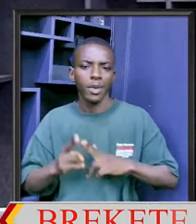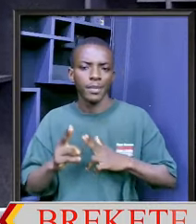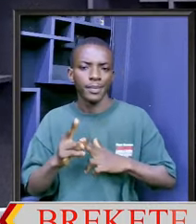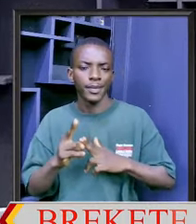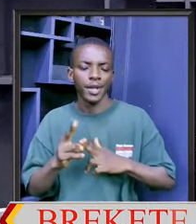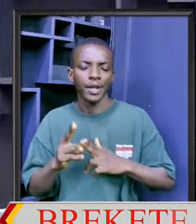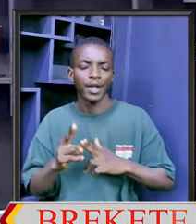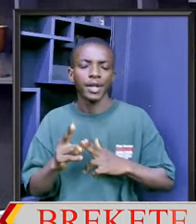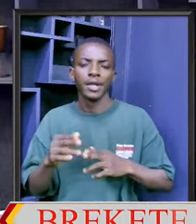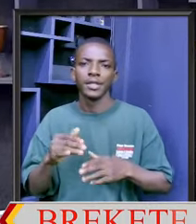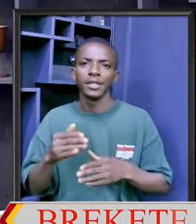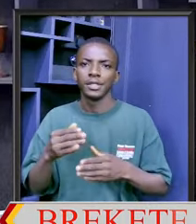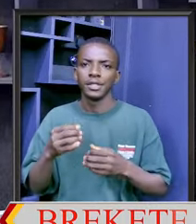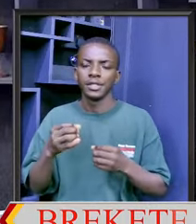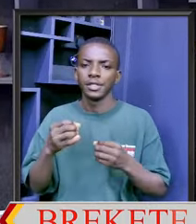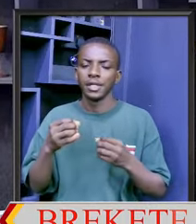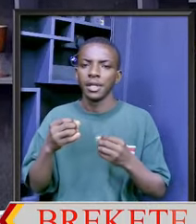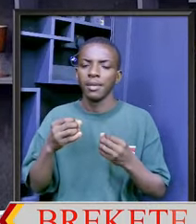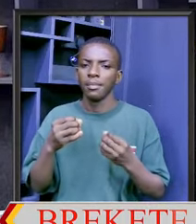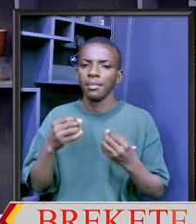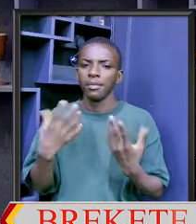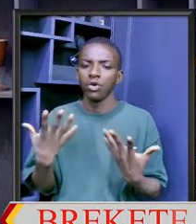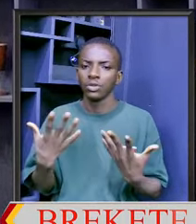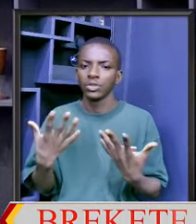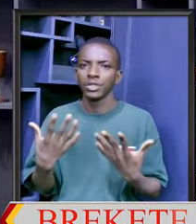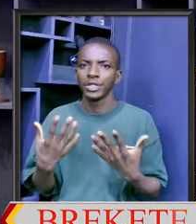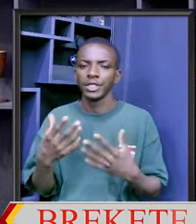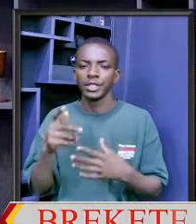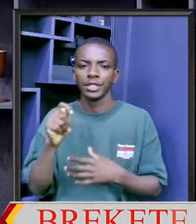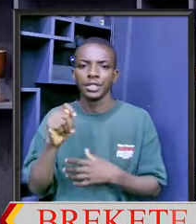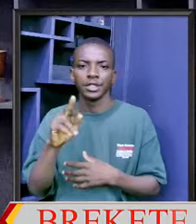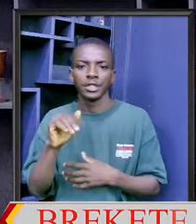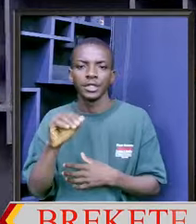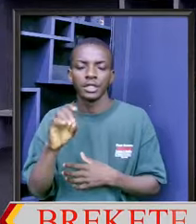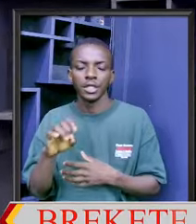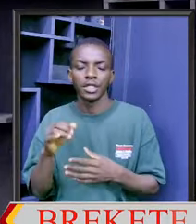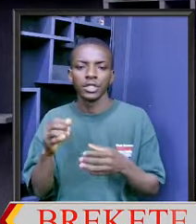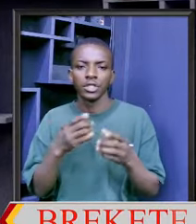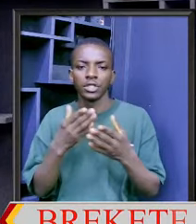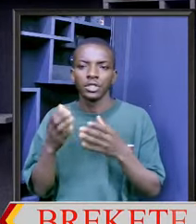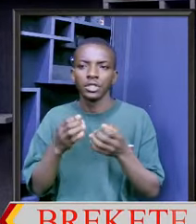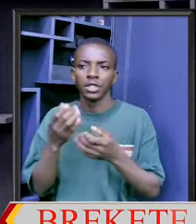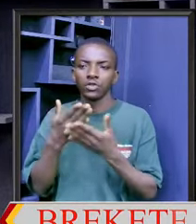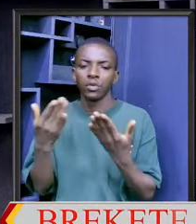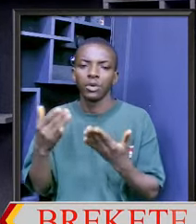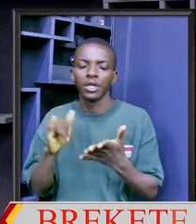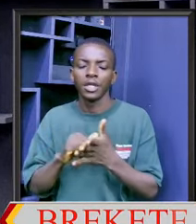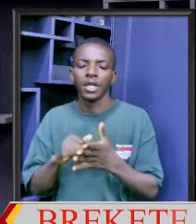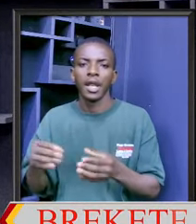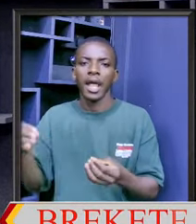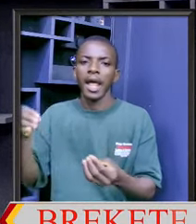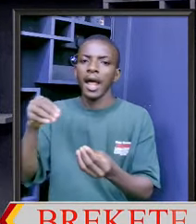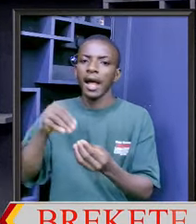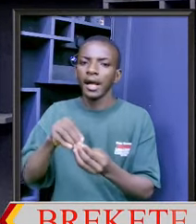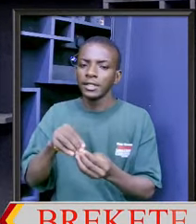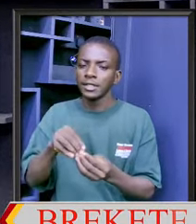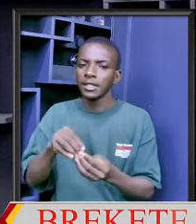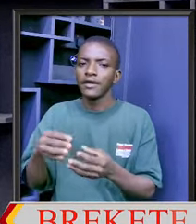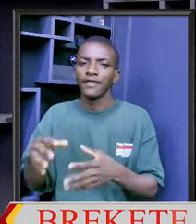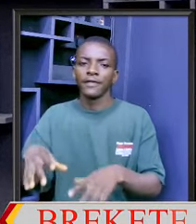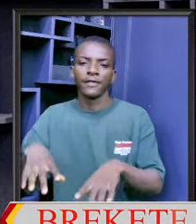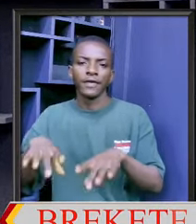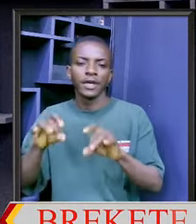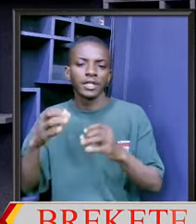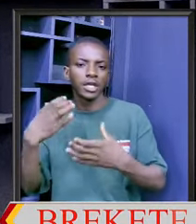beings is a multifaceted trait. It describes someone who is adept at